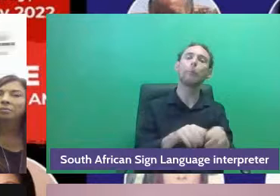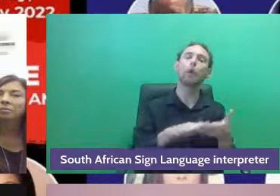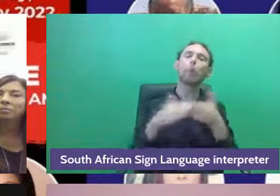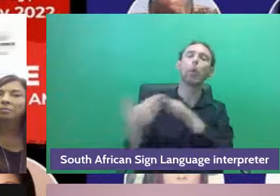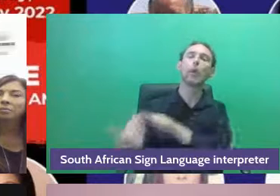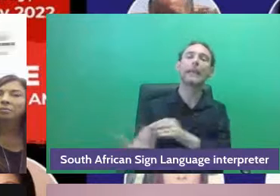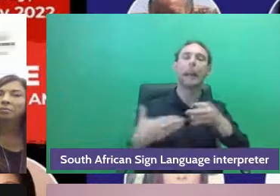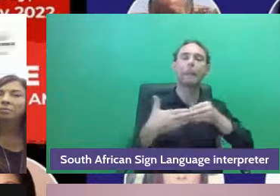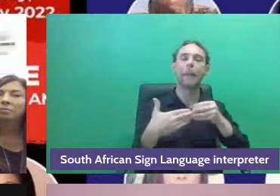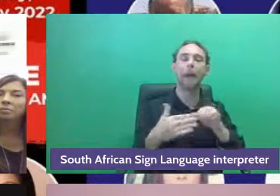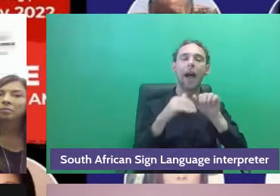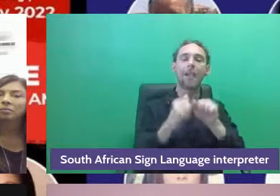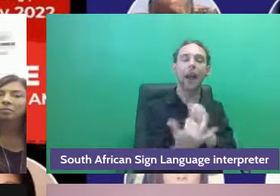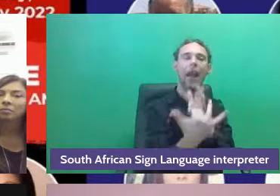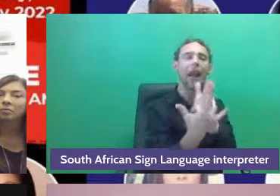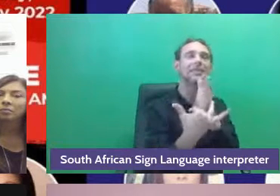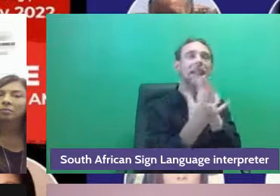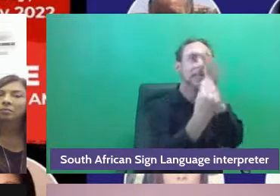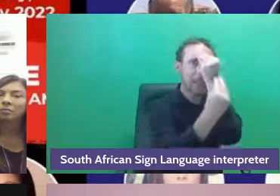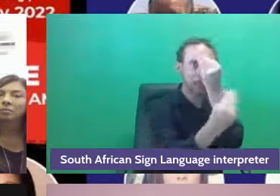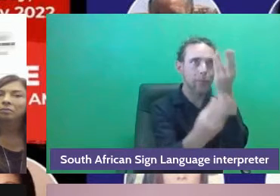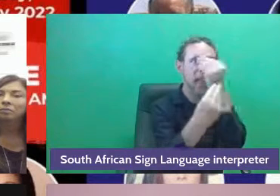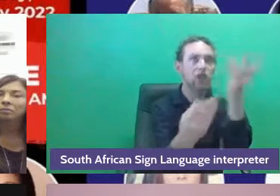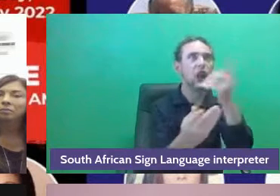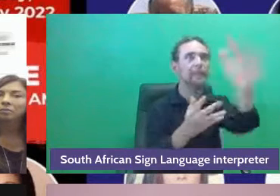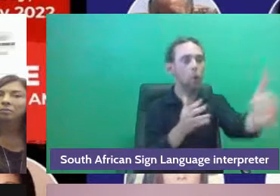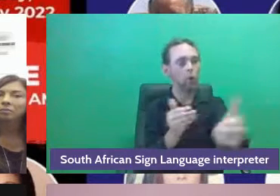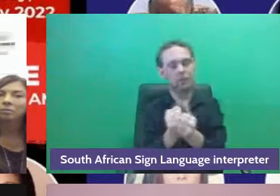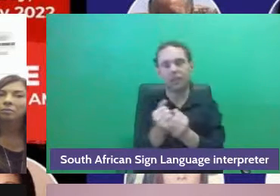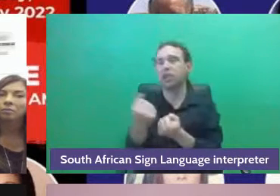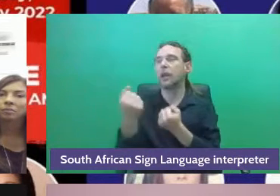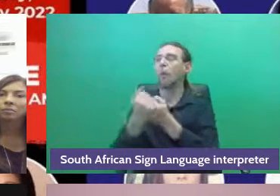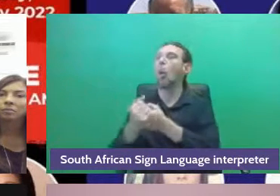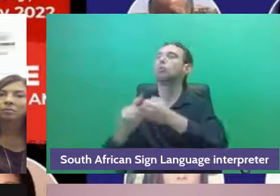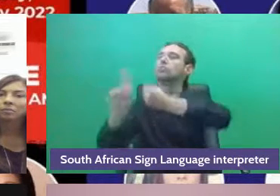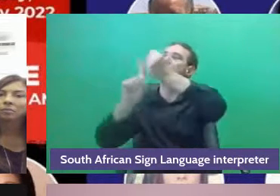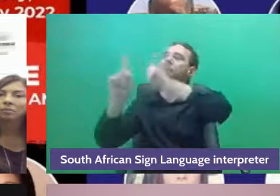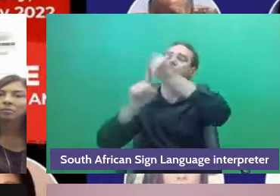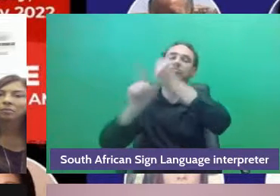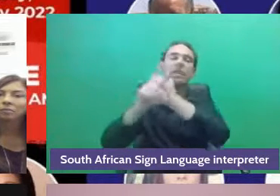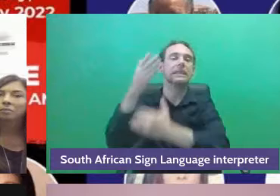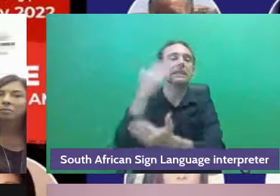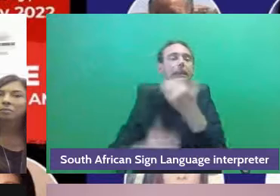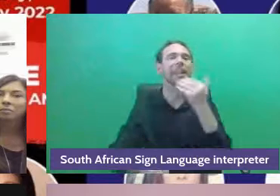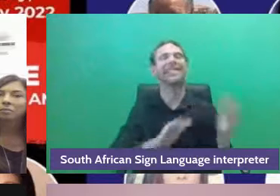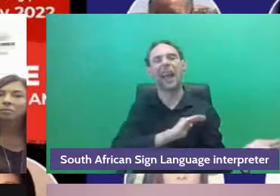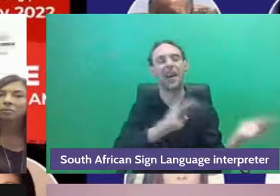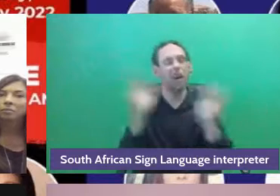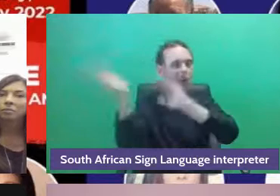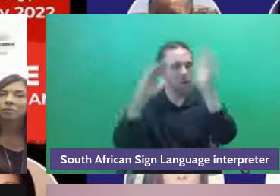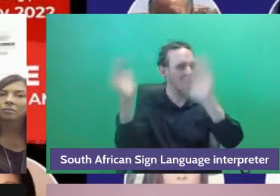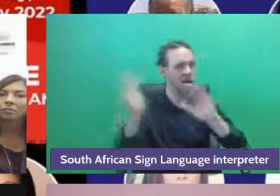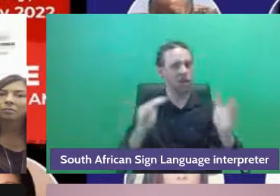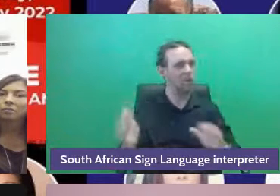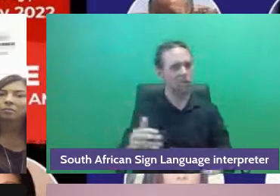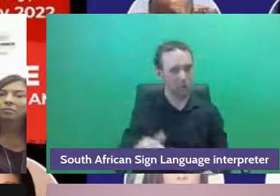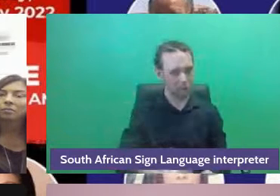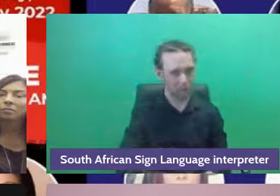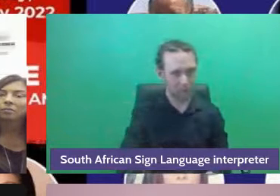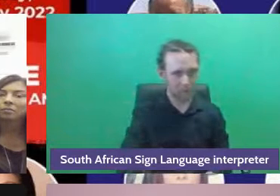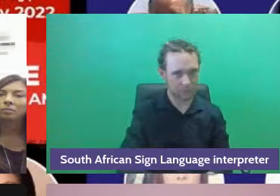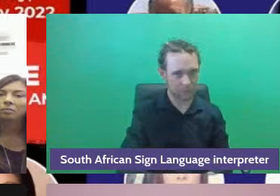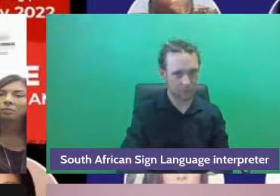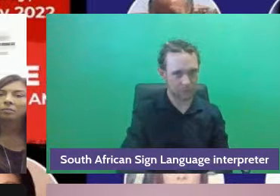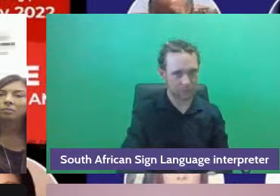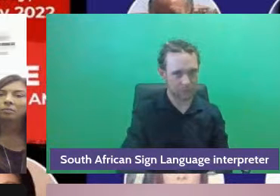information on being an ally and supporting the community, and also if they seek any support in terms of gender-based violence